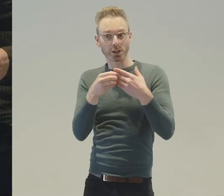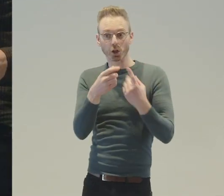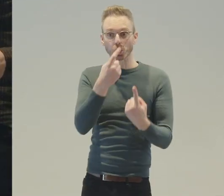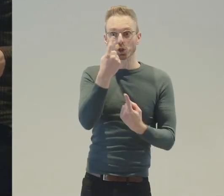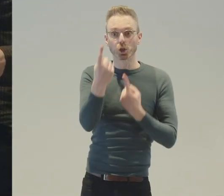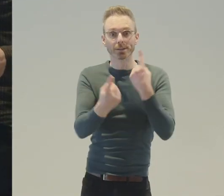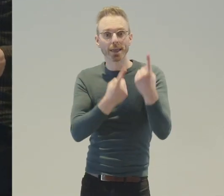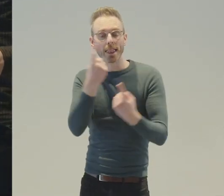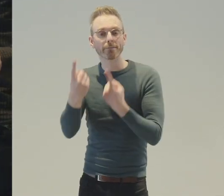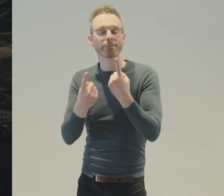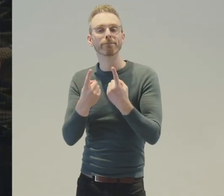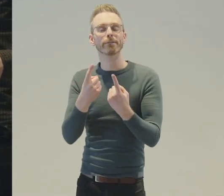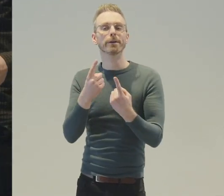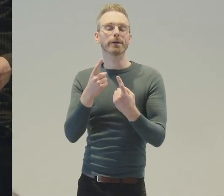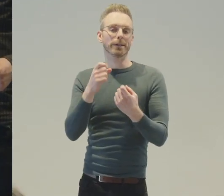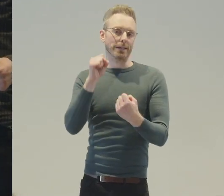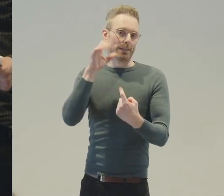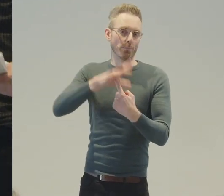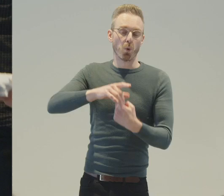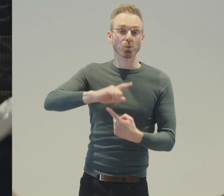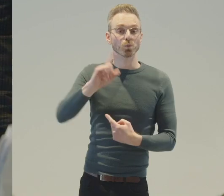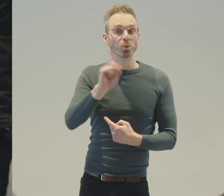we have like prep times